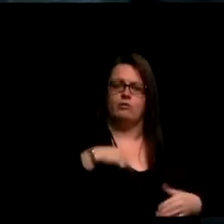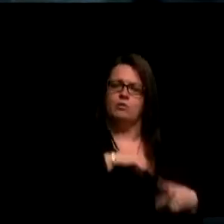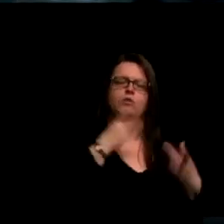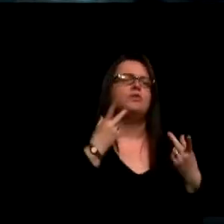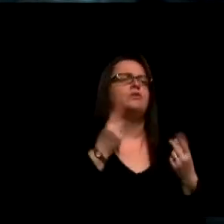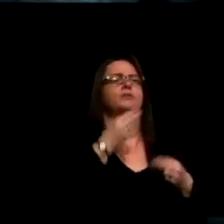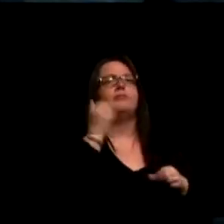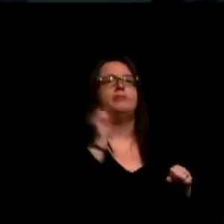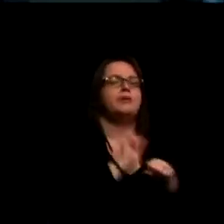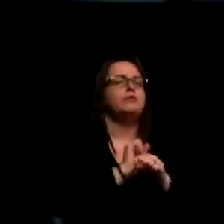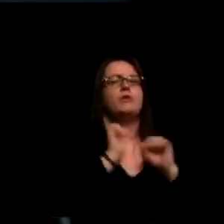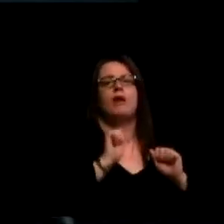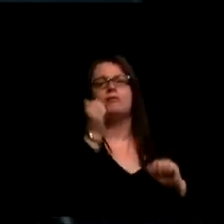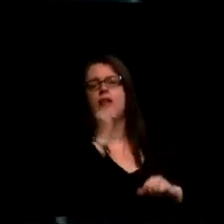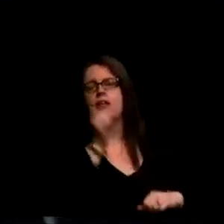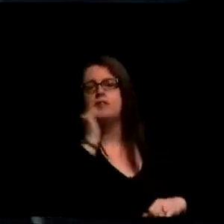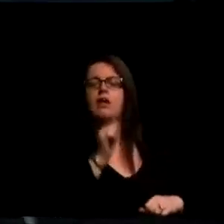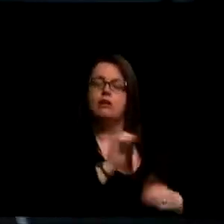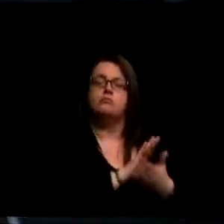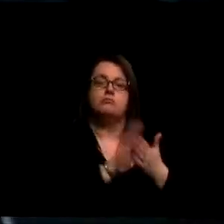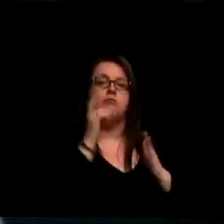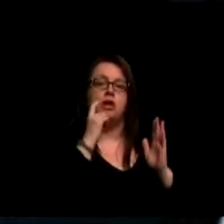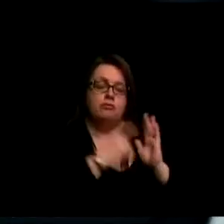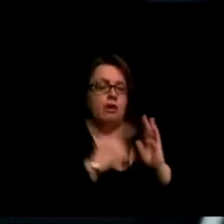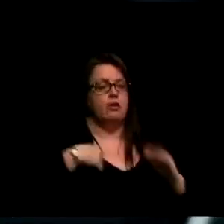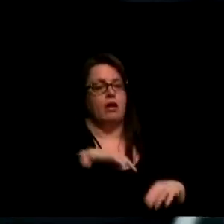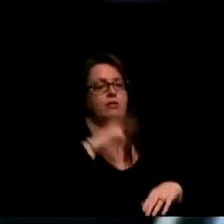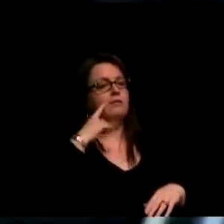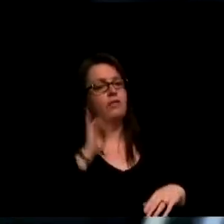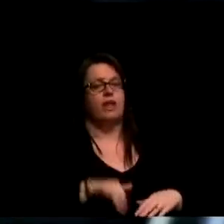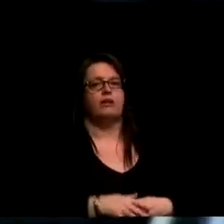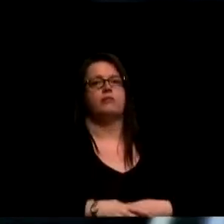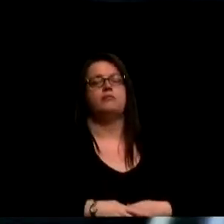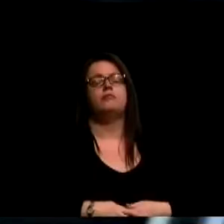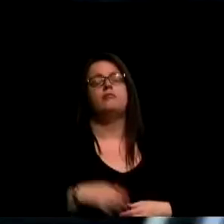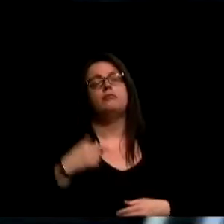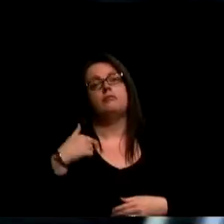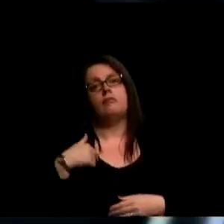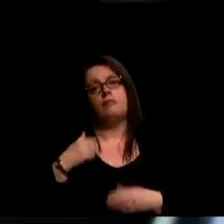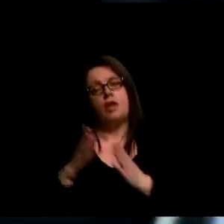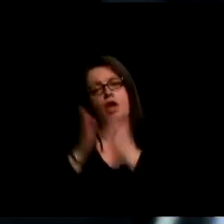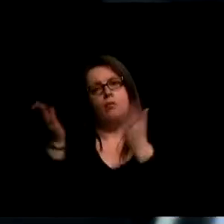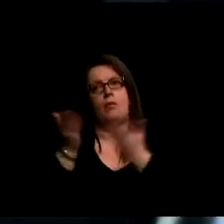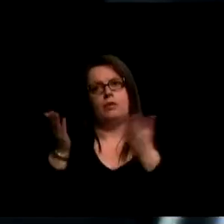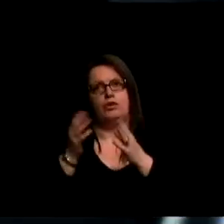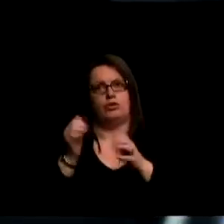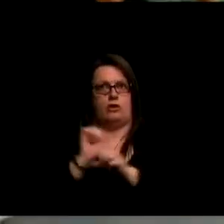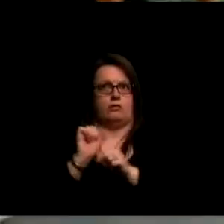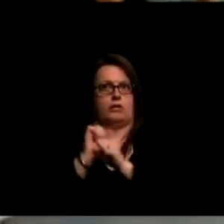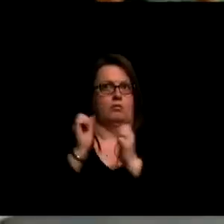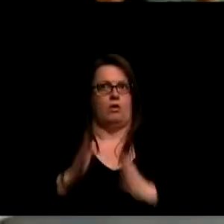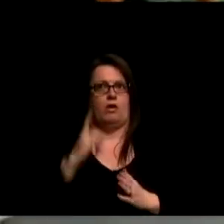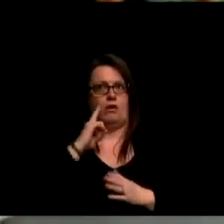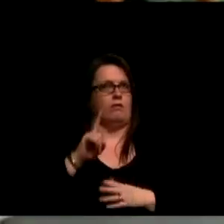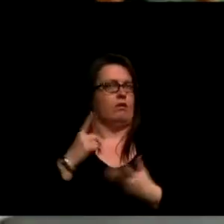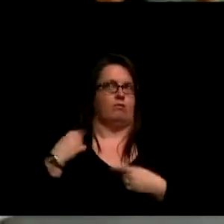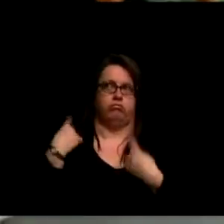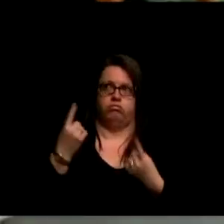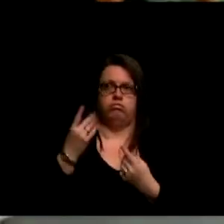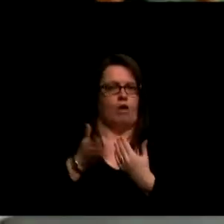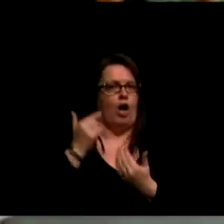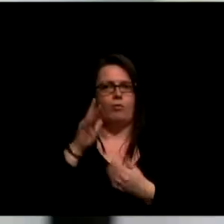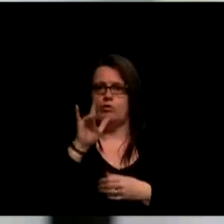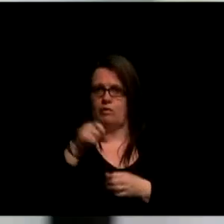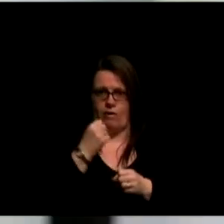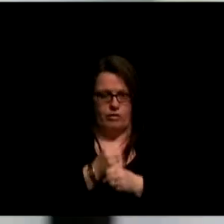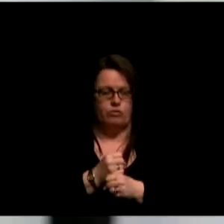each and every day, and it's nice to be recognized for it. So I've been a public service employee for almost 25 years now,